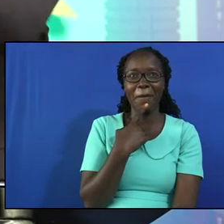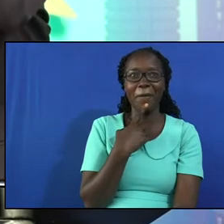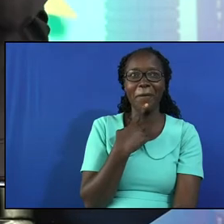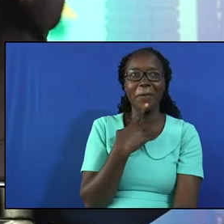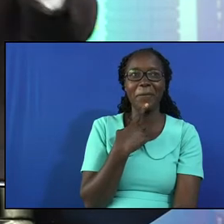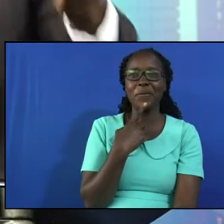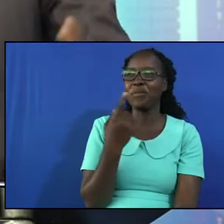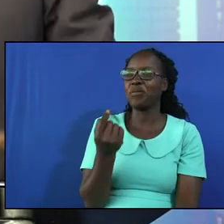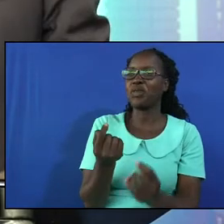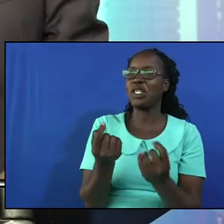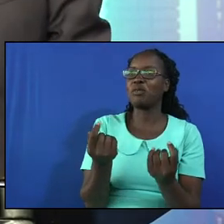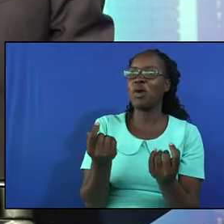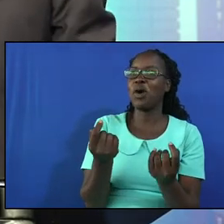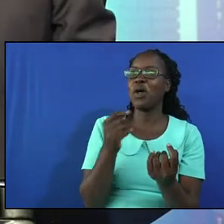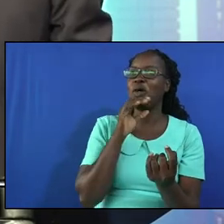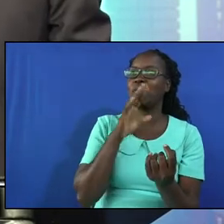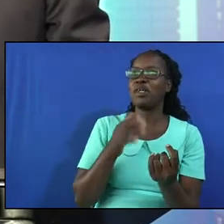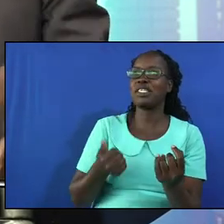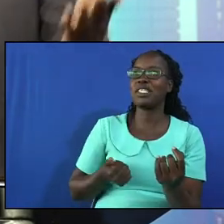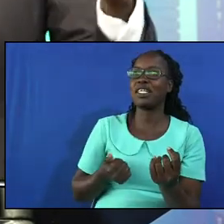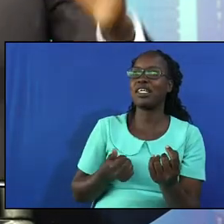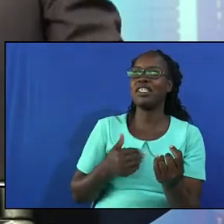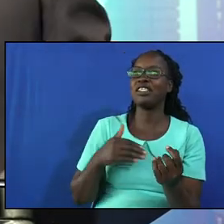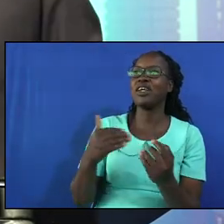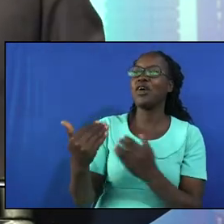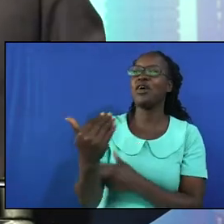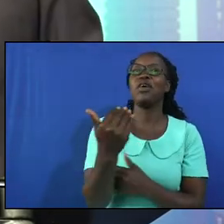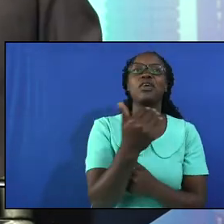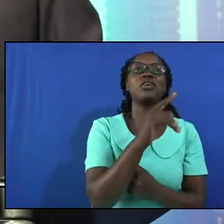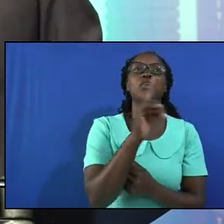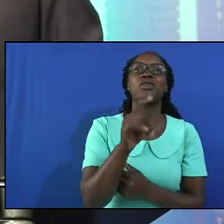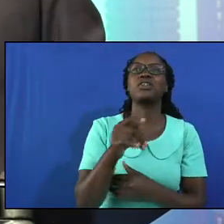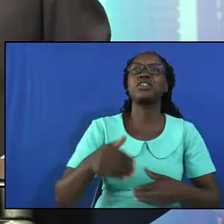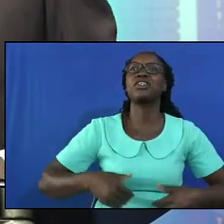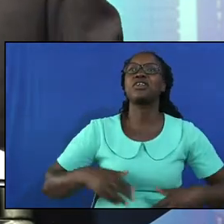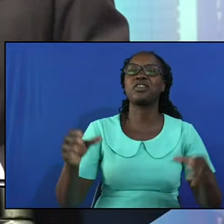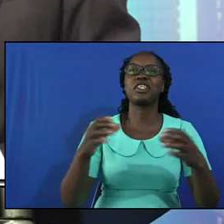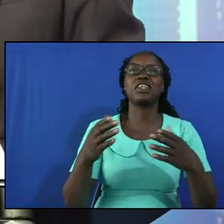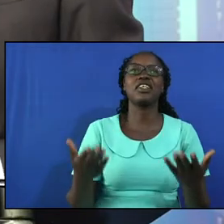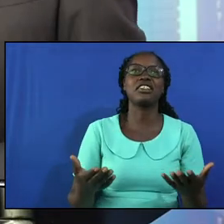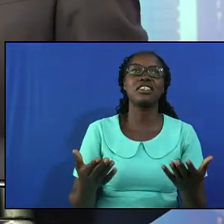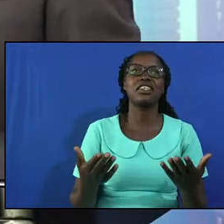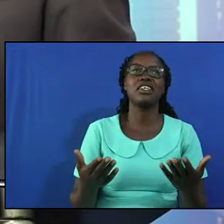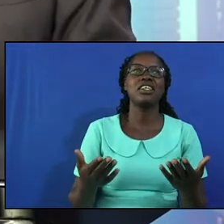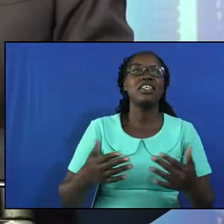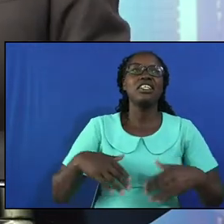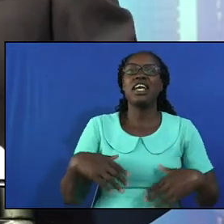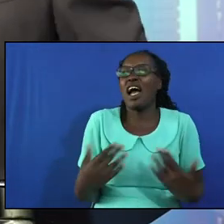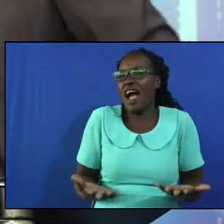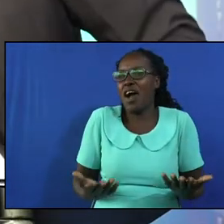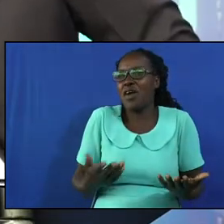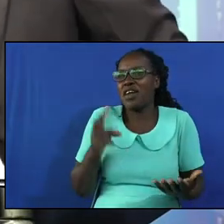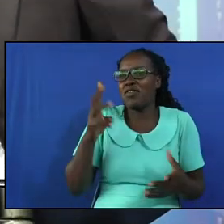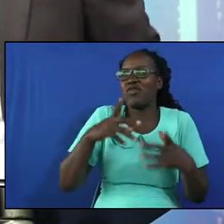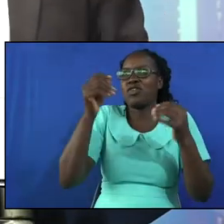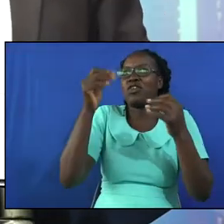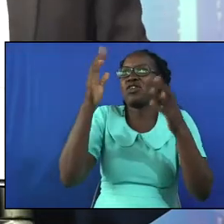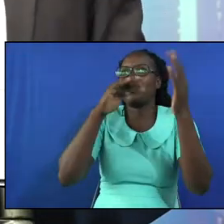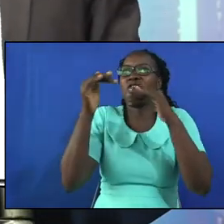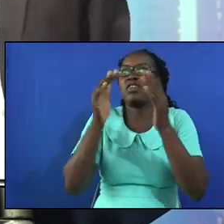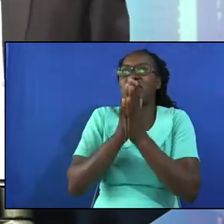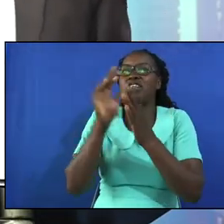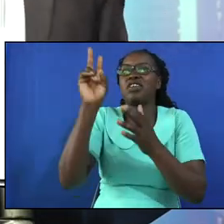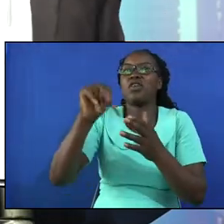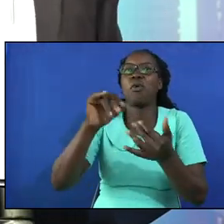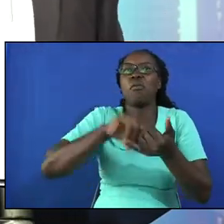That's why small boys and girls always ask this question in the youth class. It's now, how will it be if we go to heaven and there is